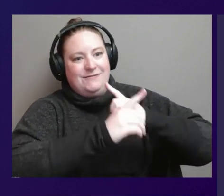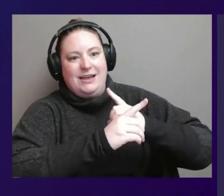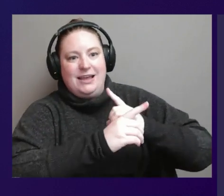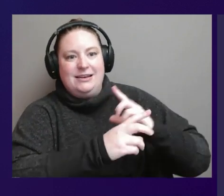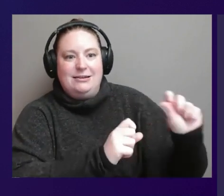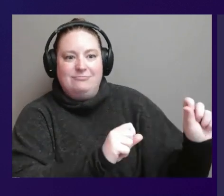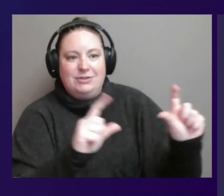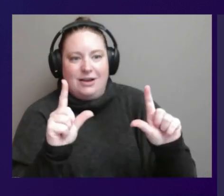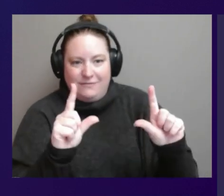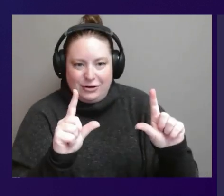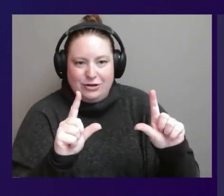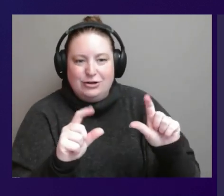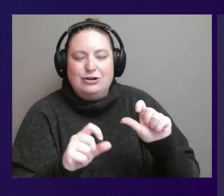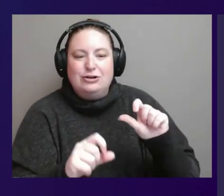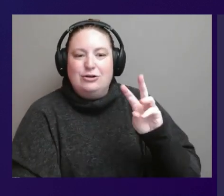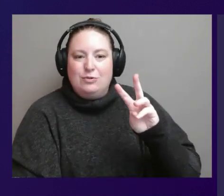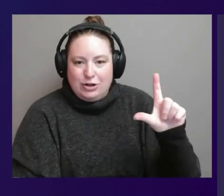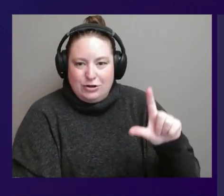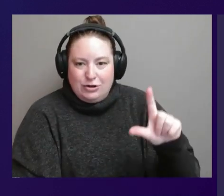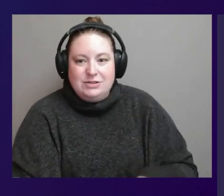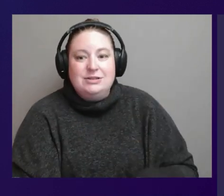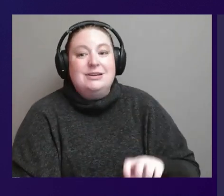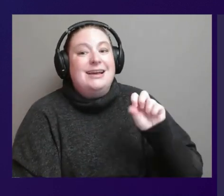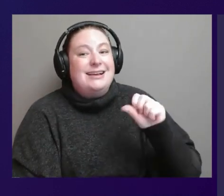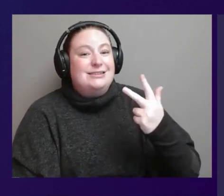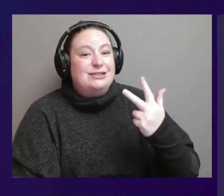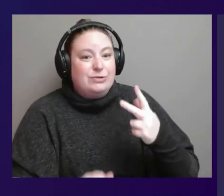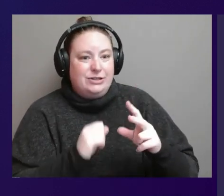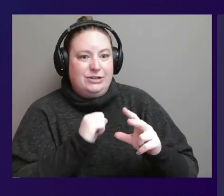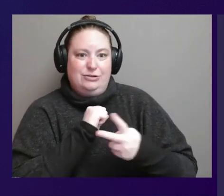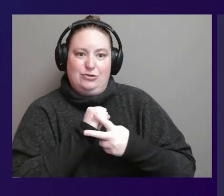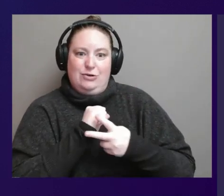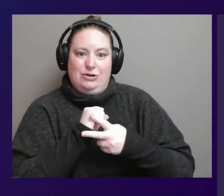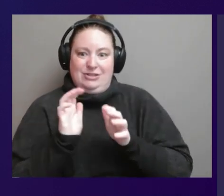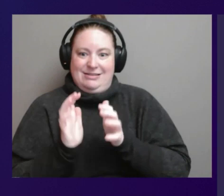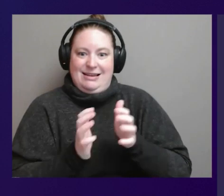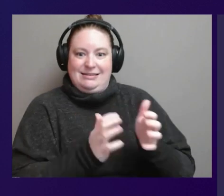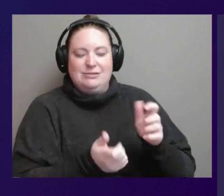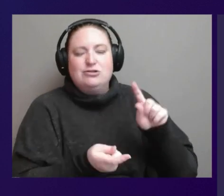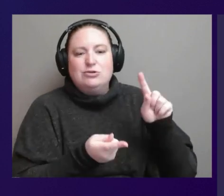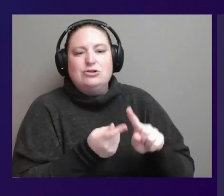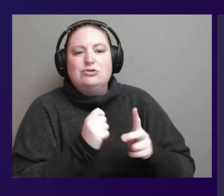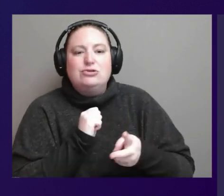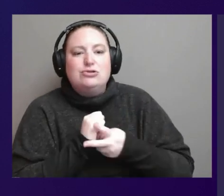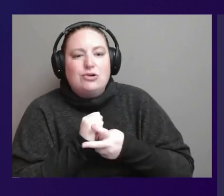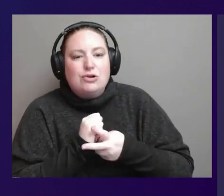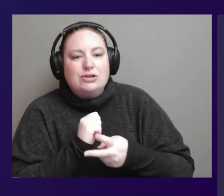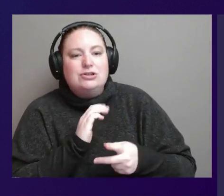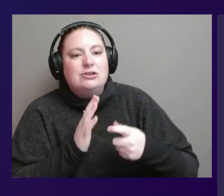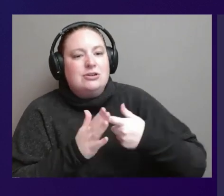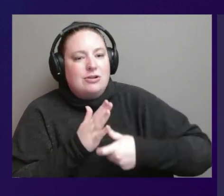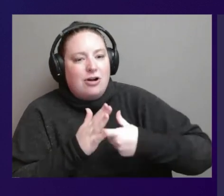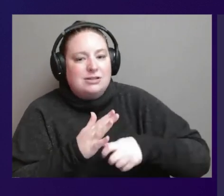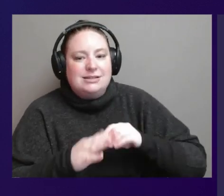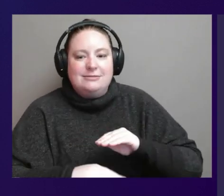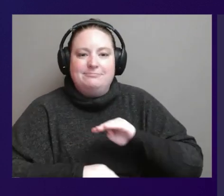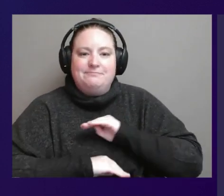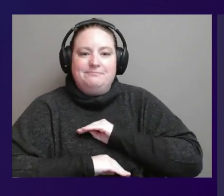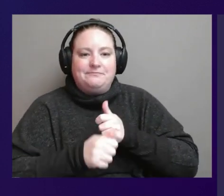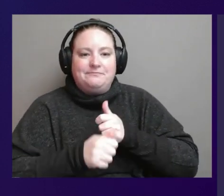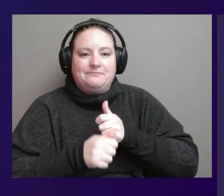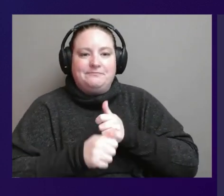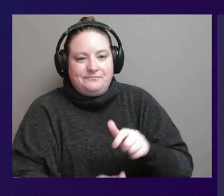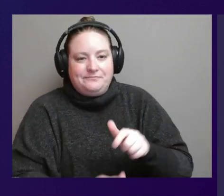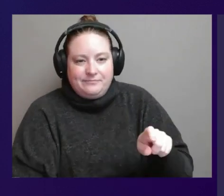customers use S3 Glacier storage classes to significantly reduce storage costs and meet compliance needs, while maintaining critical